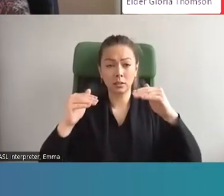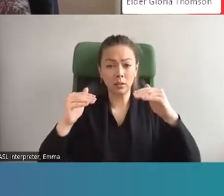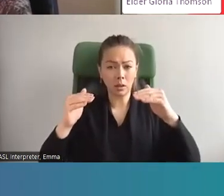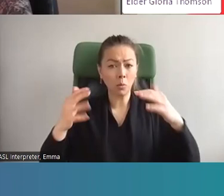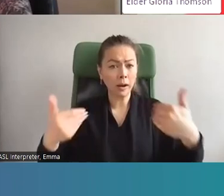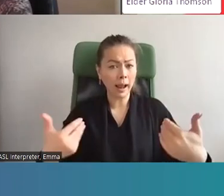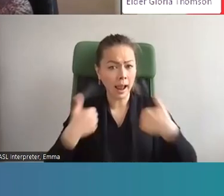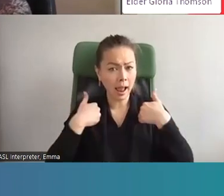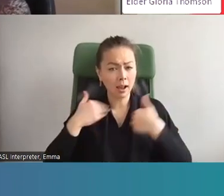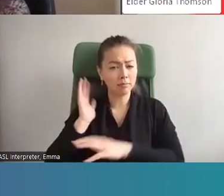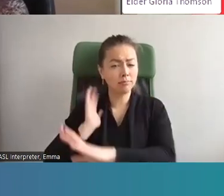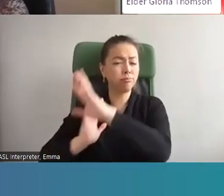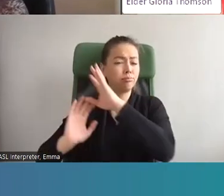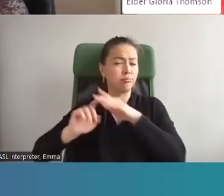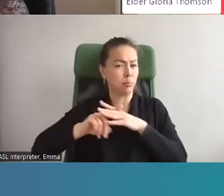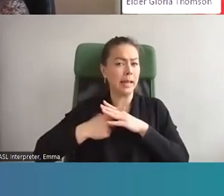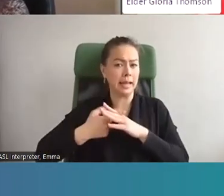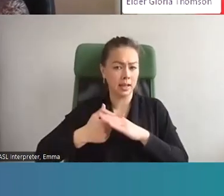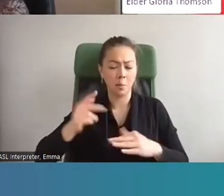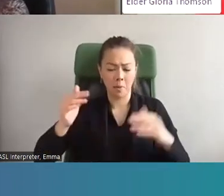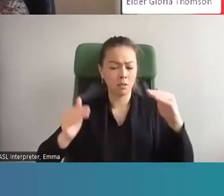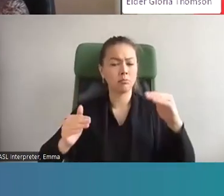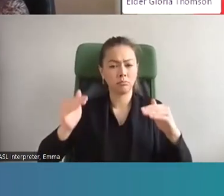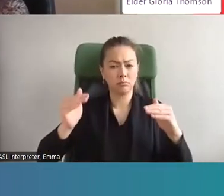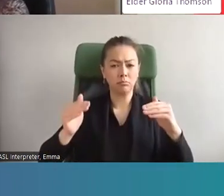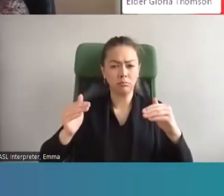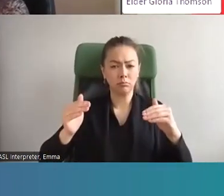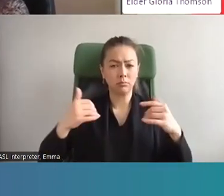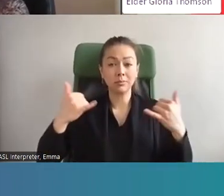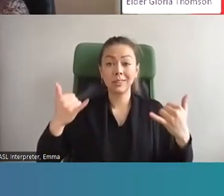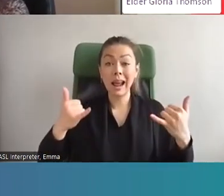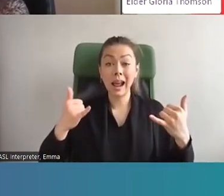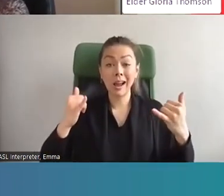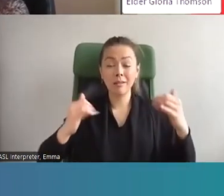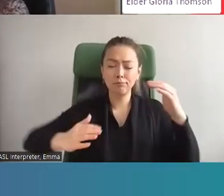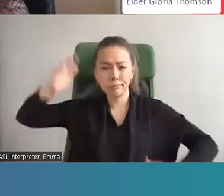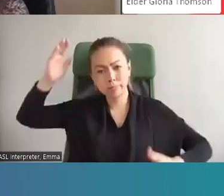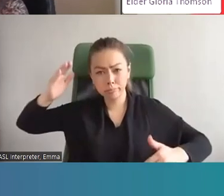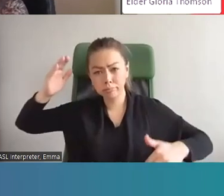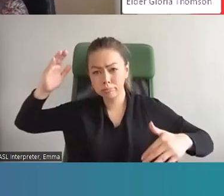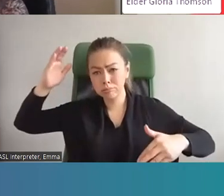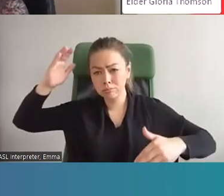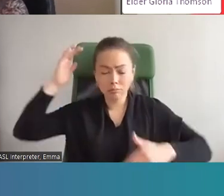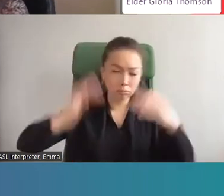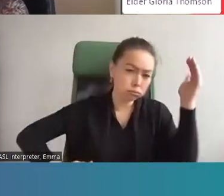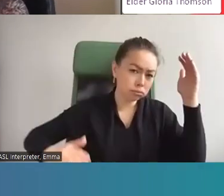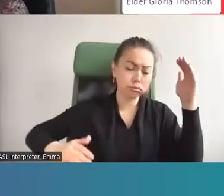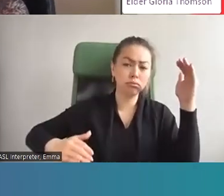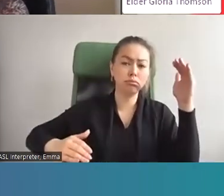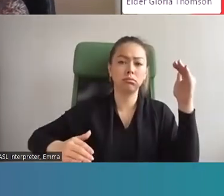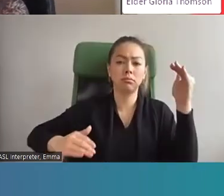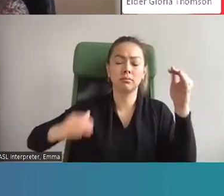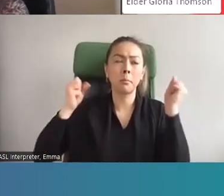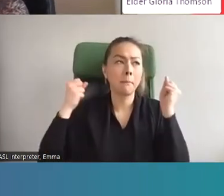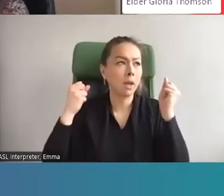You know, it's been completely in turmoil. You know, we've had so many issues in regards